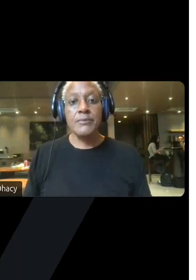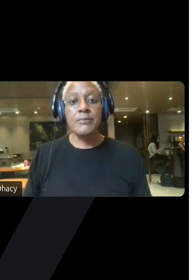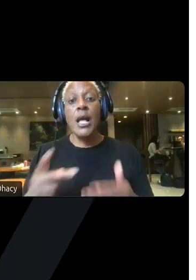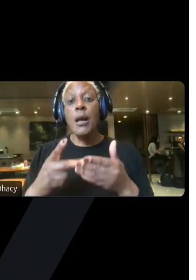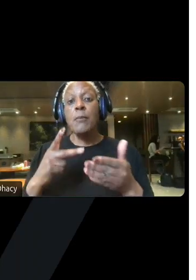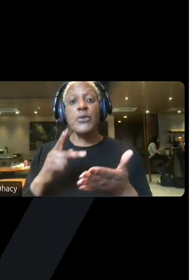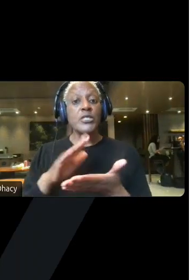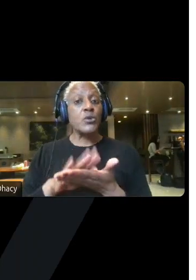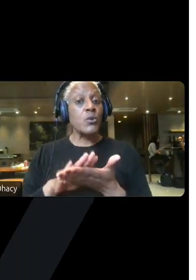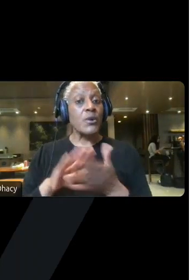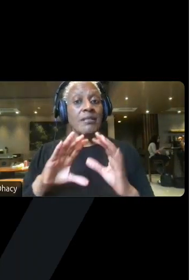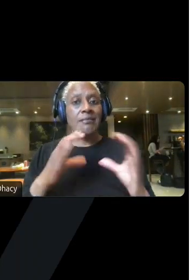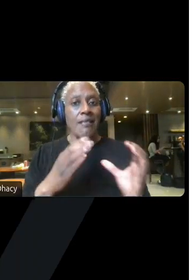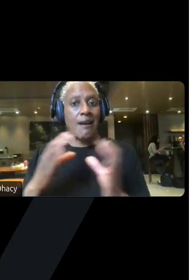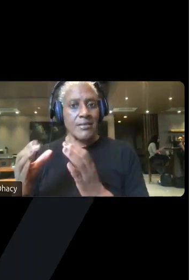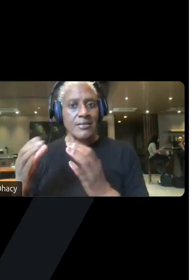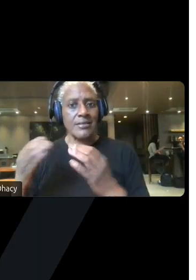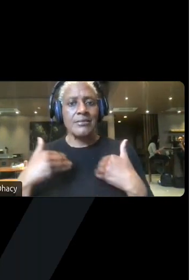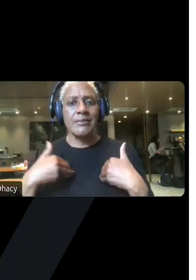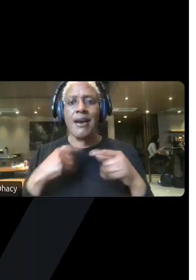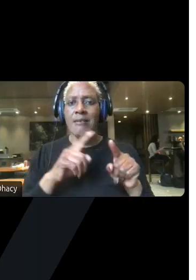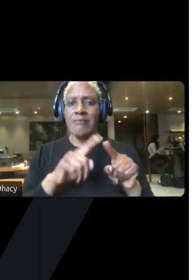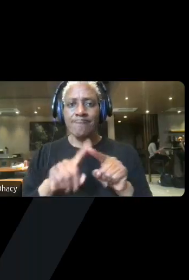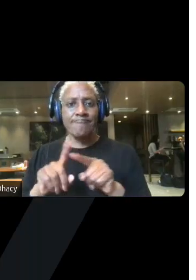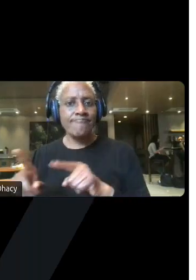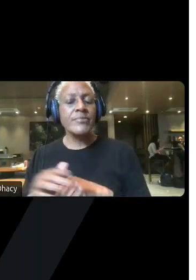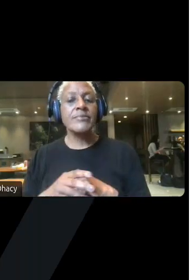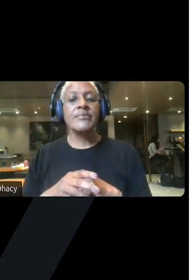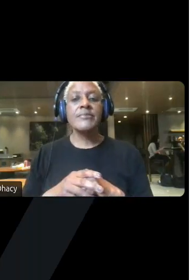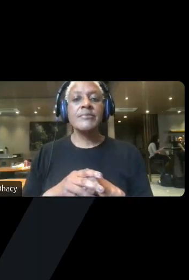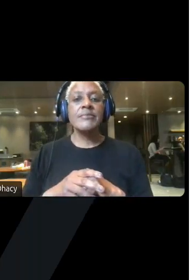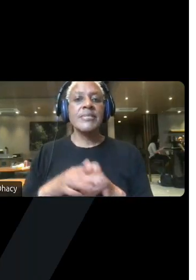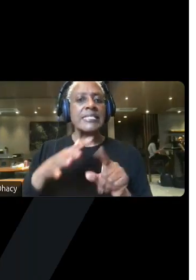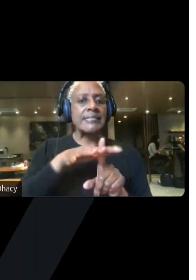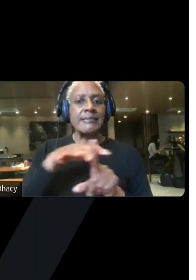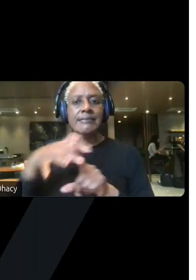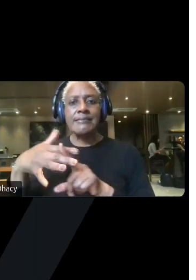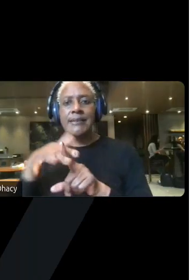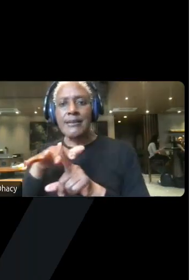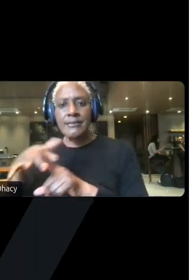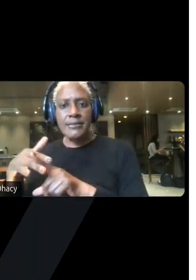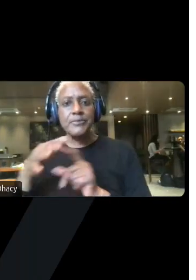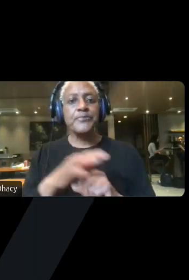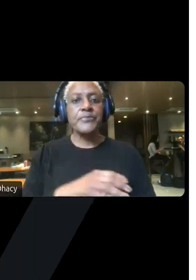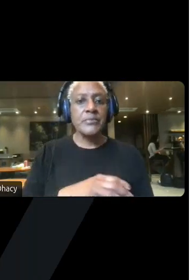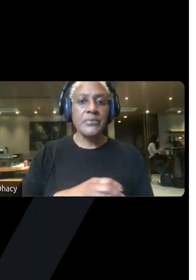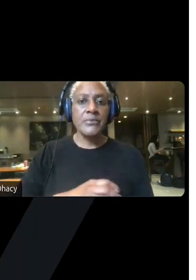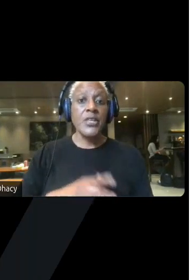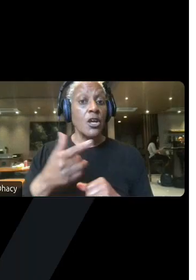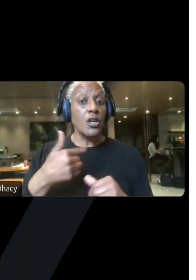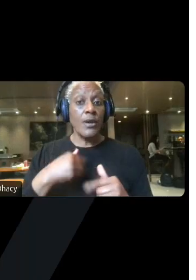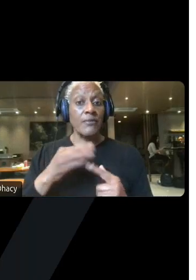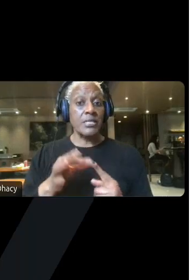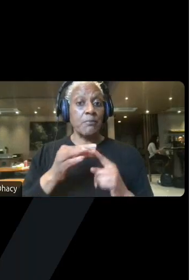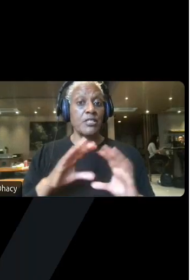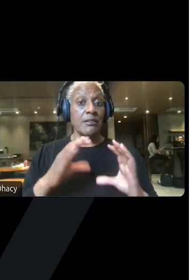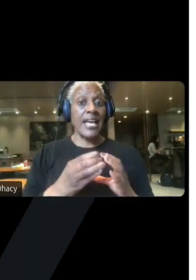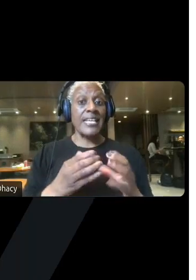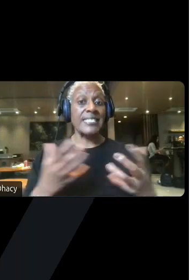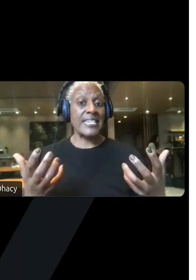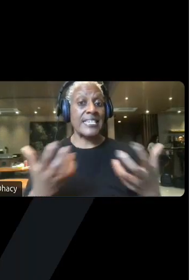Preschool classes have a variety of settings. So there's special class integrated